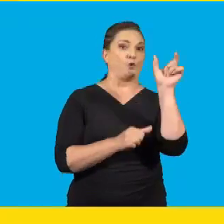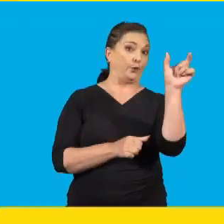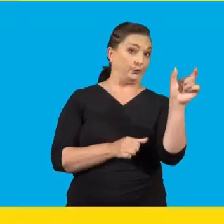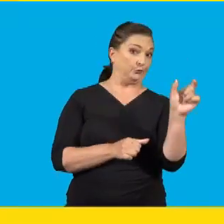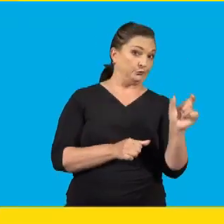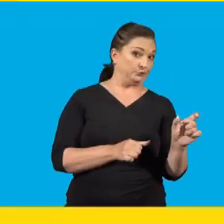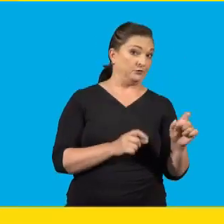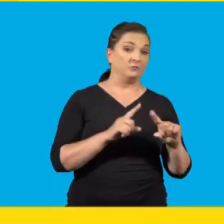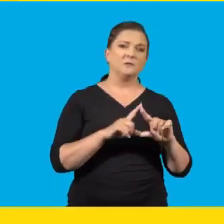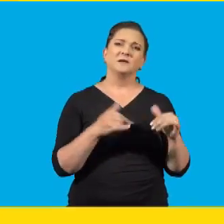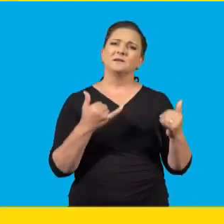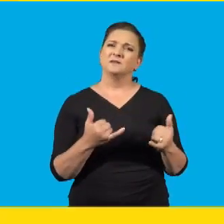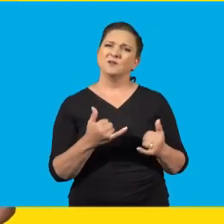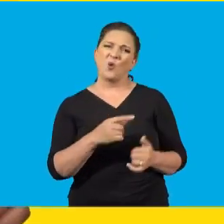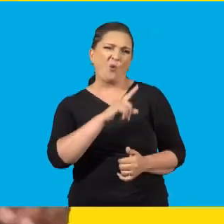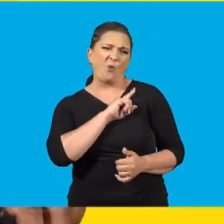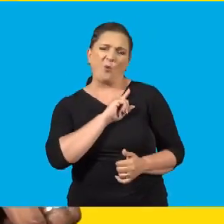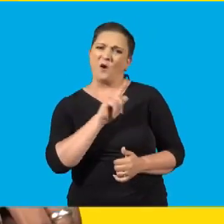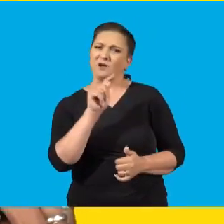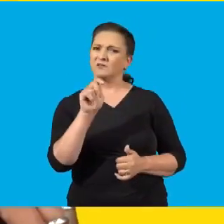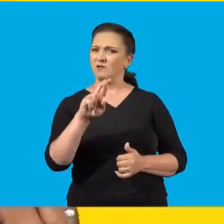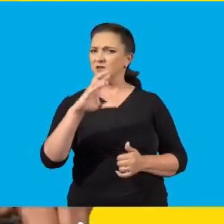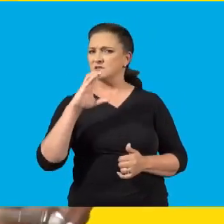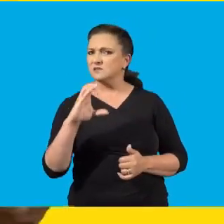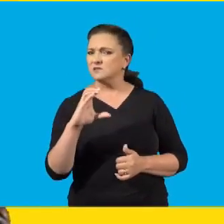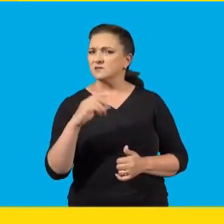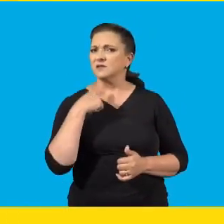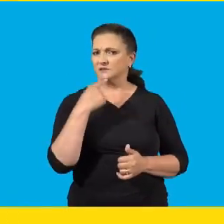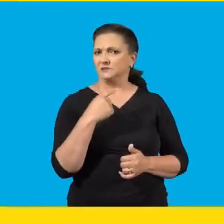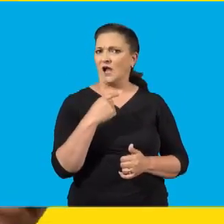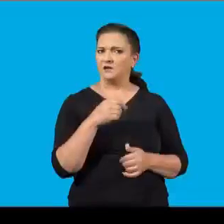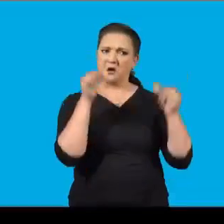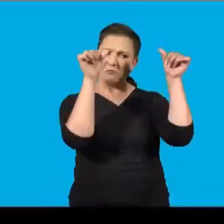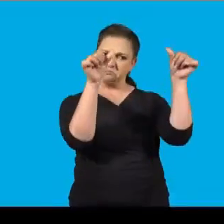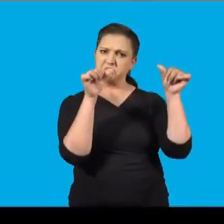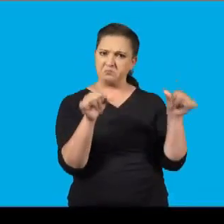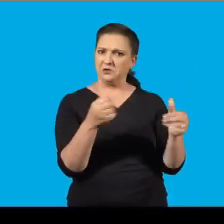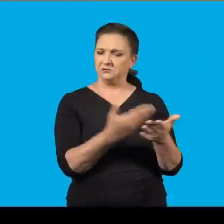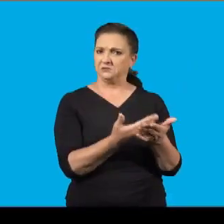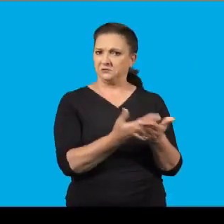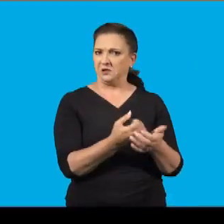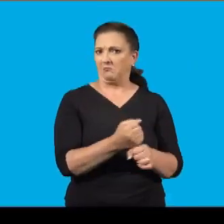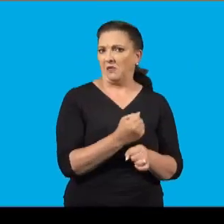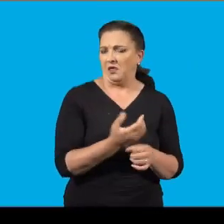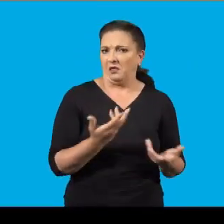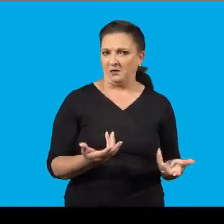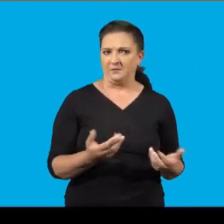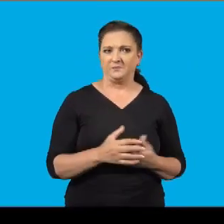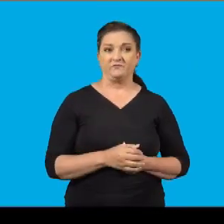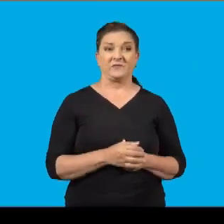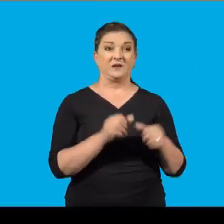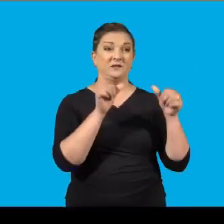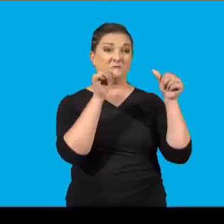highlight very important words. The question is, why did the TRC decide to produce this poster? If you read